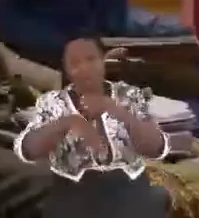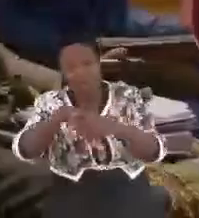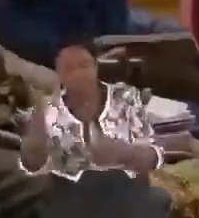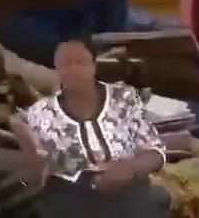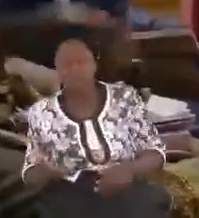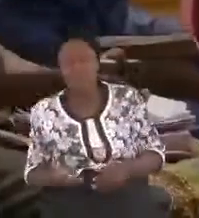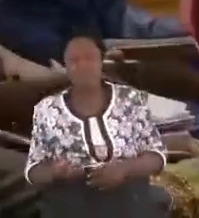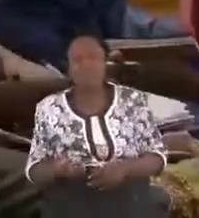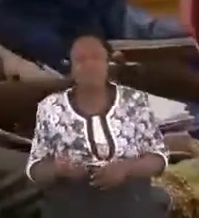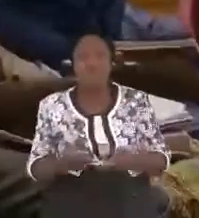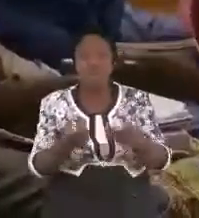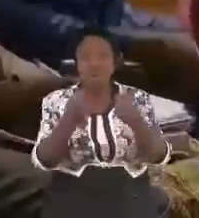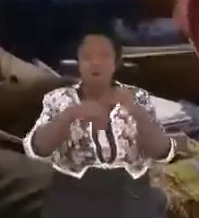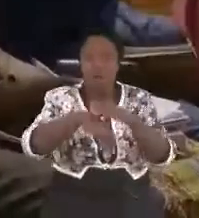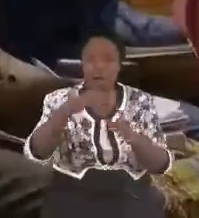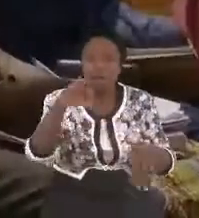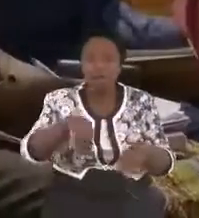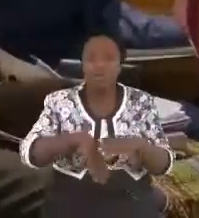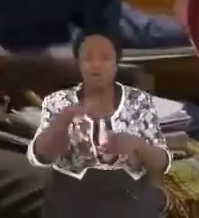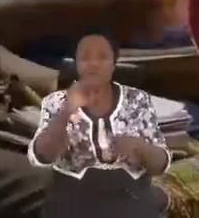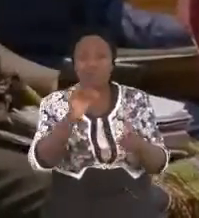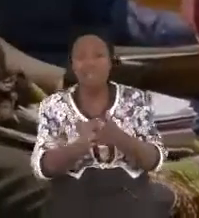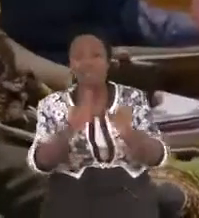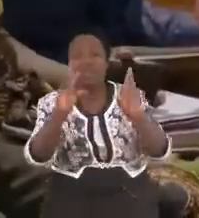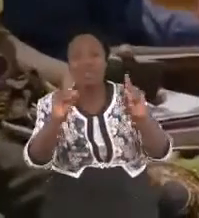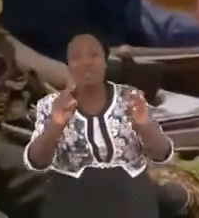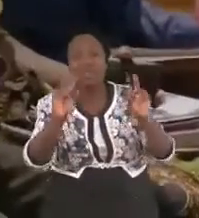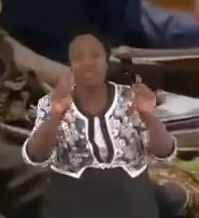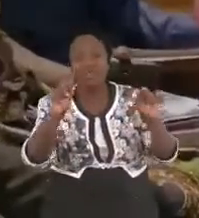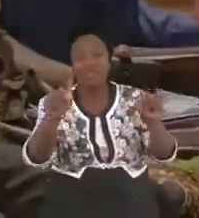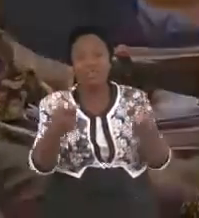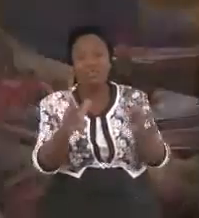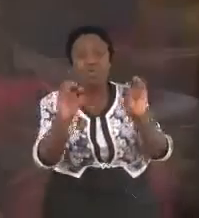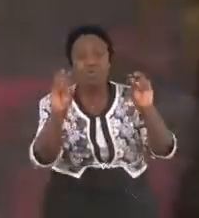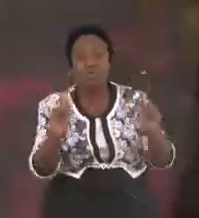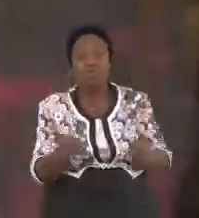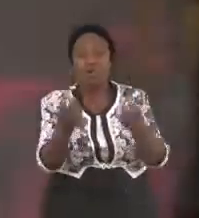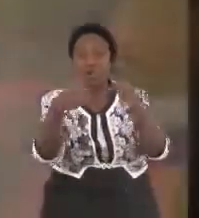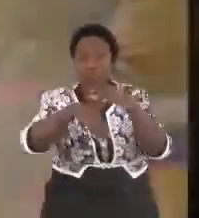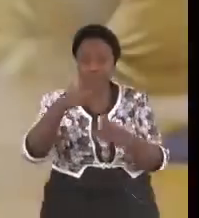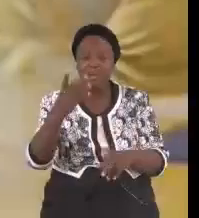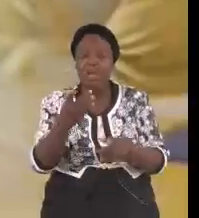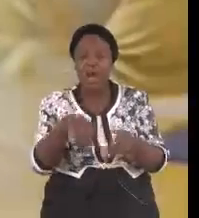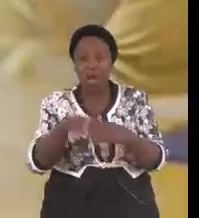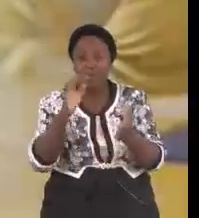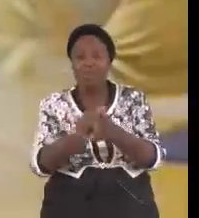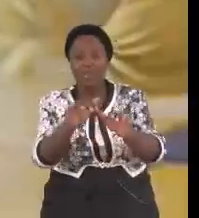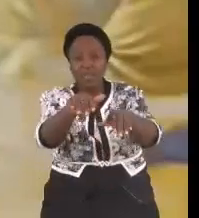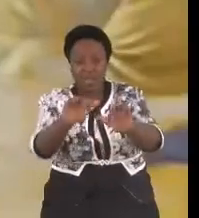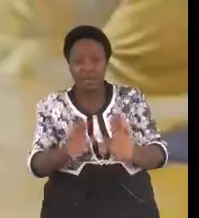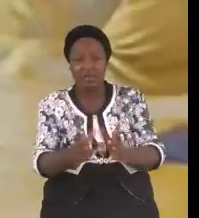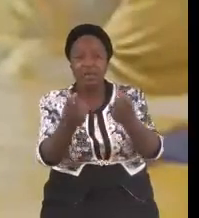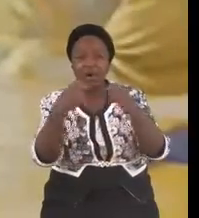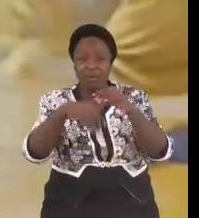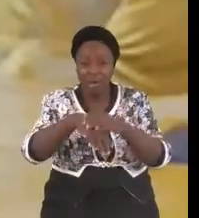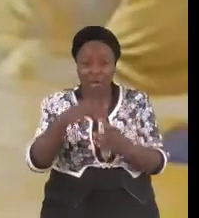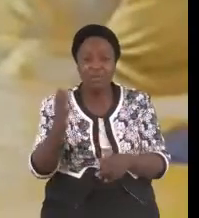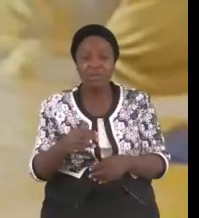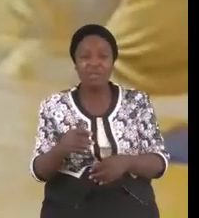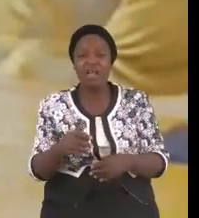out of that dungeon comfort out of that grave comfort out of that